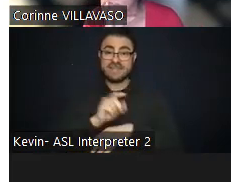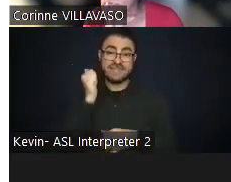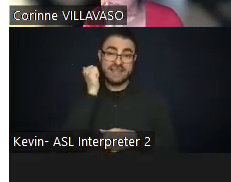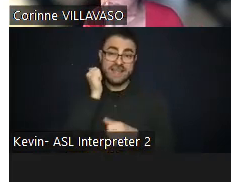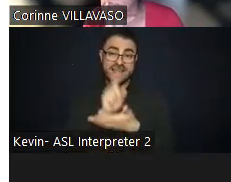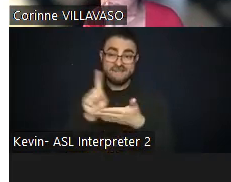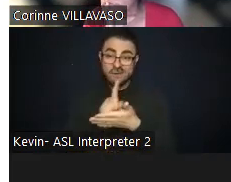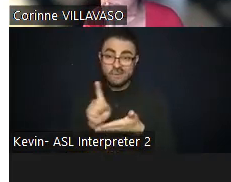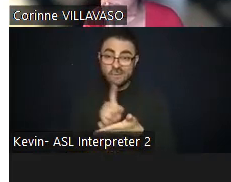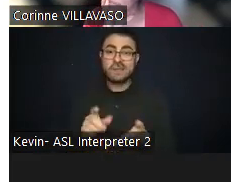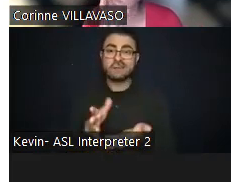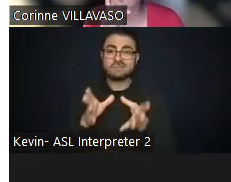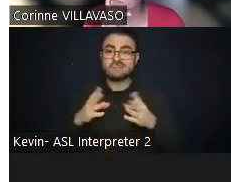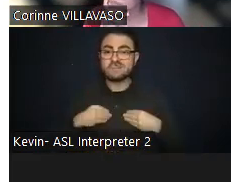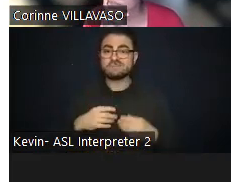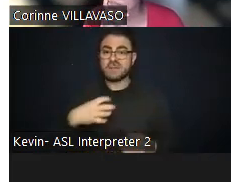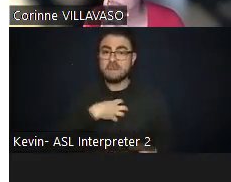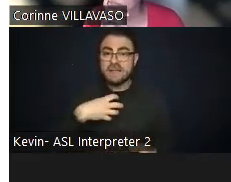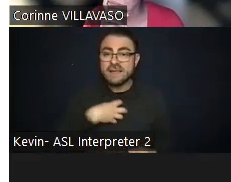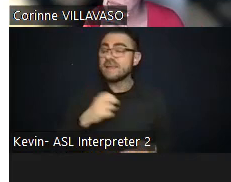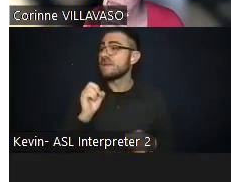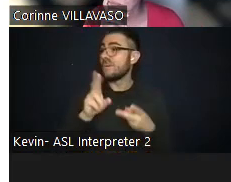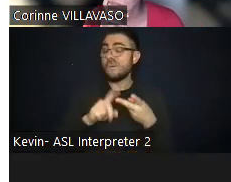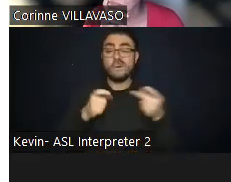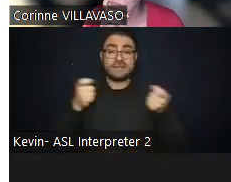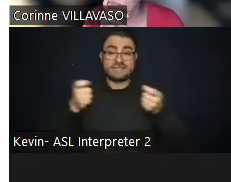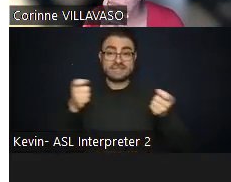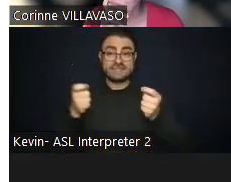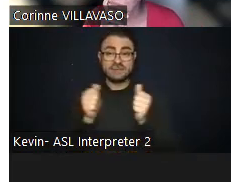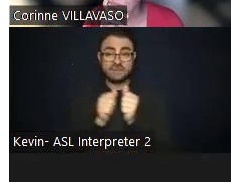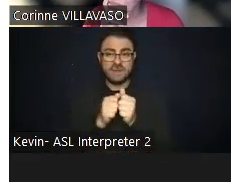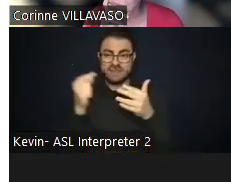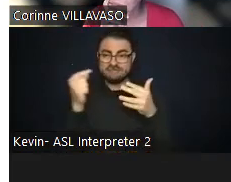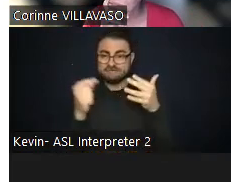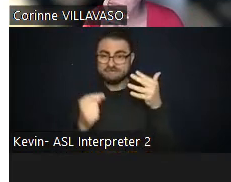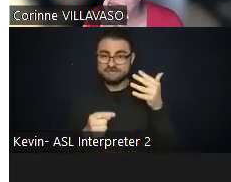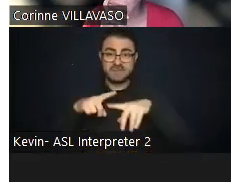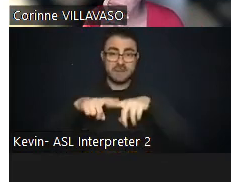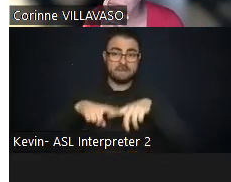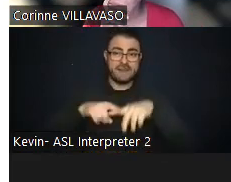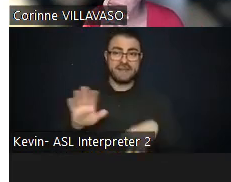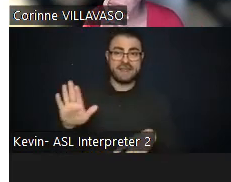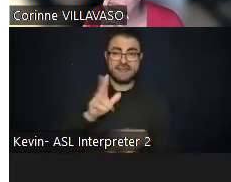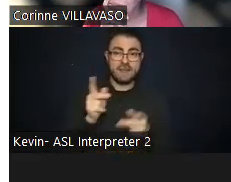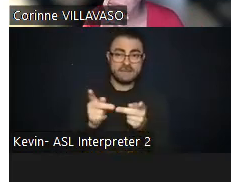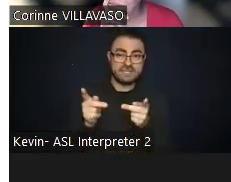and to deal with things, you know, regarding, well, what their position is going to entail.